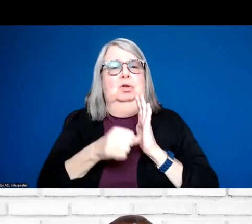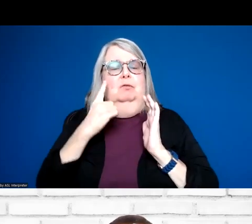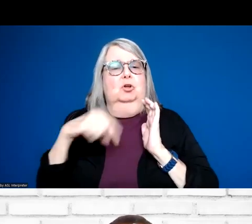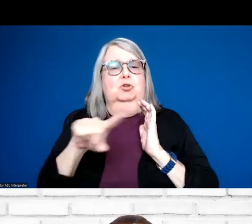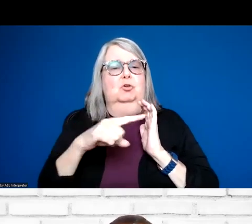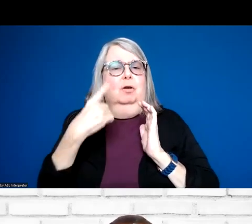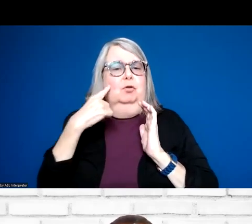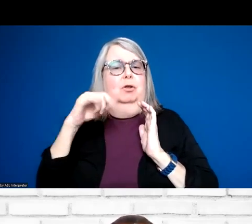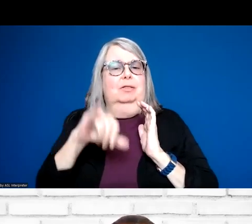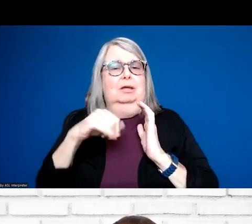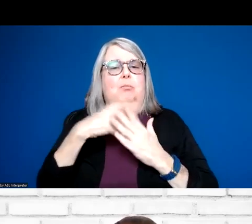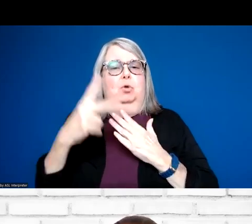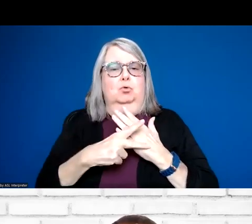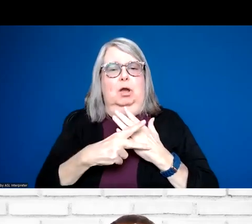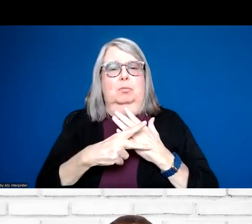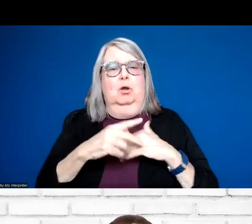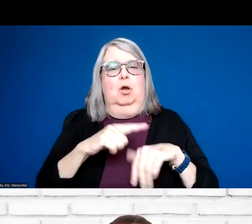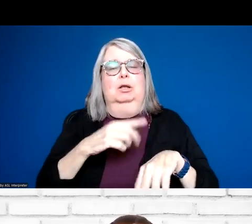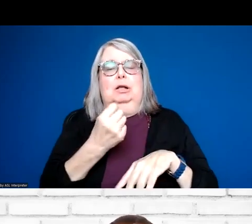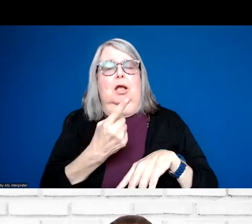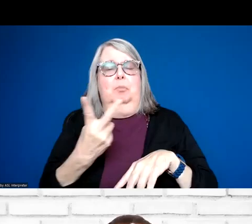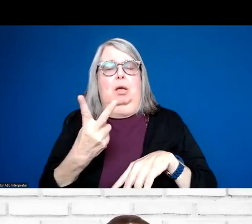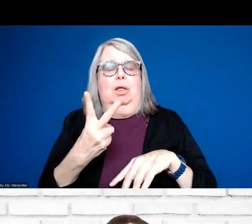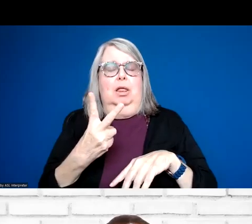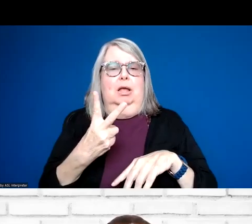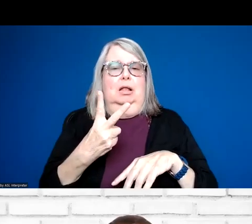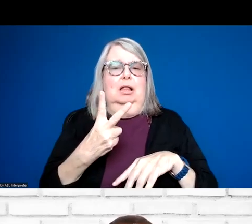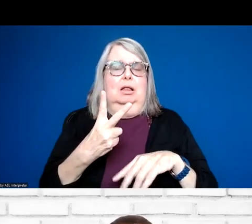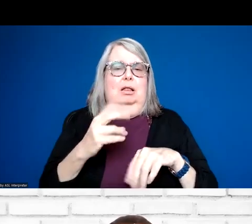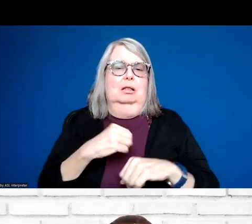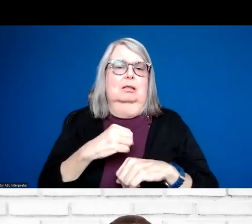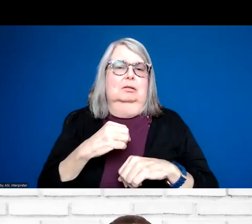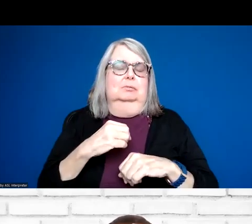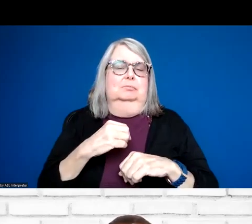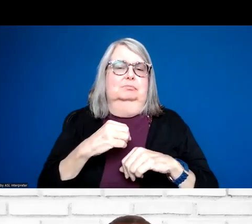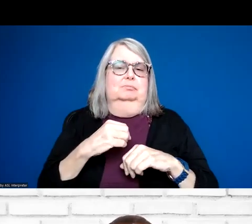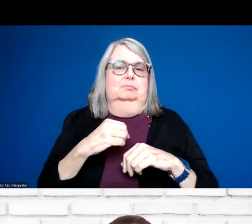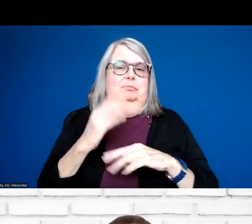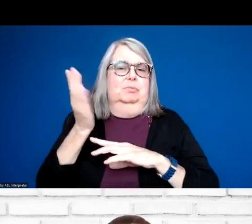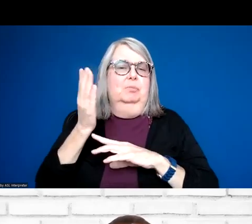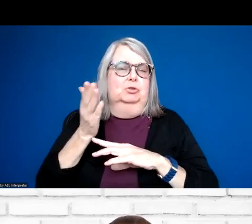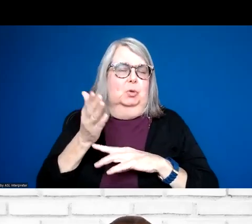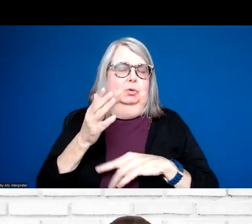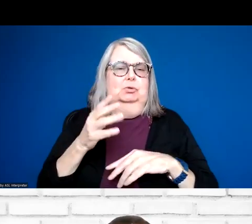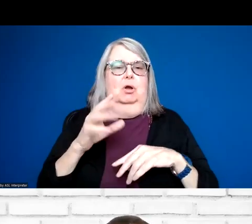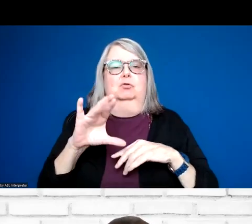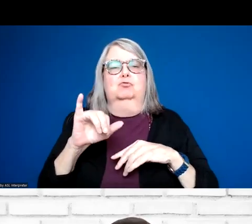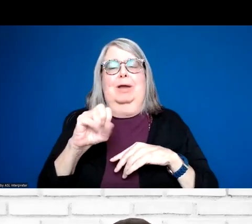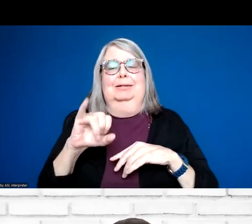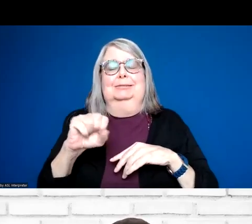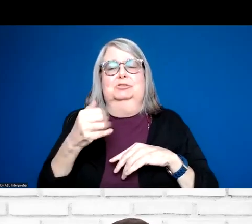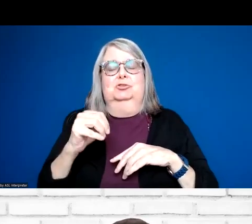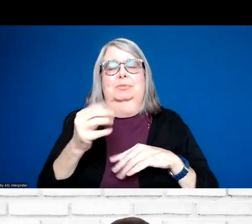particular program on a couple of episodes of the previous Crisis Jam, but we're featuring next week,